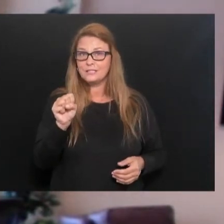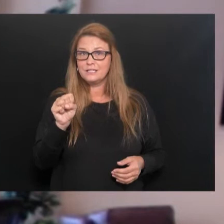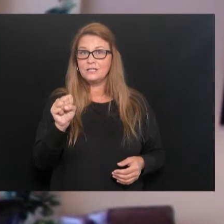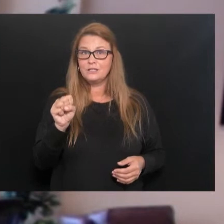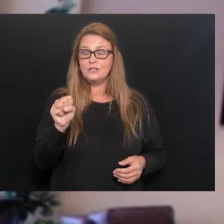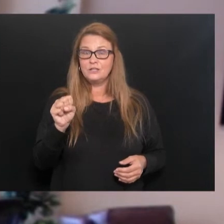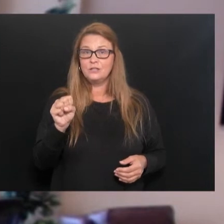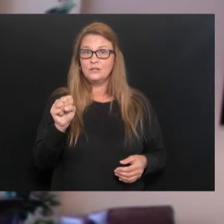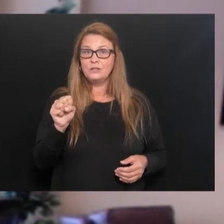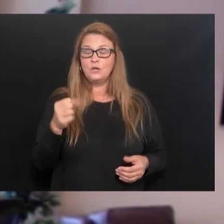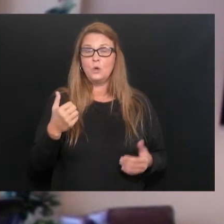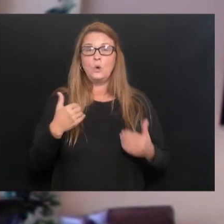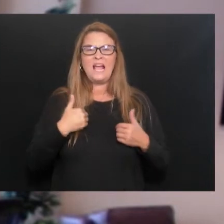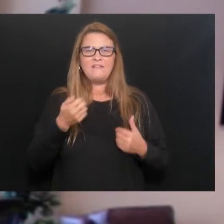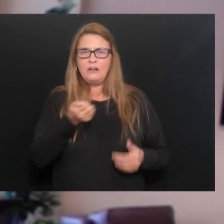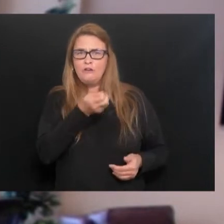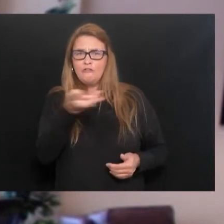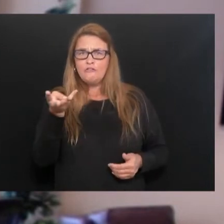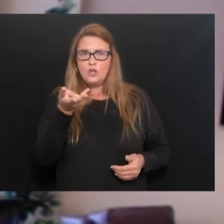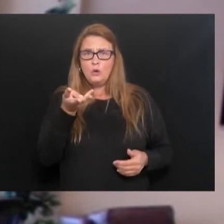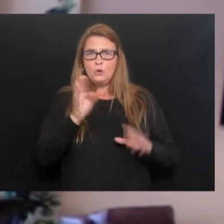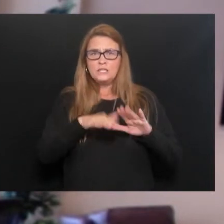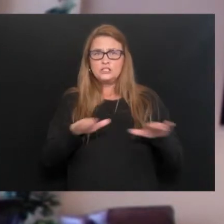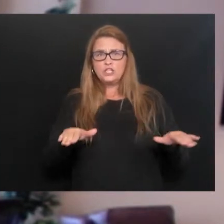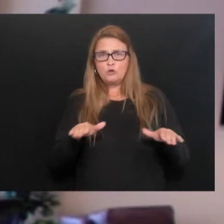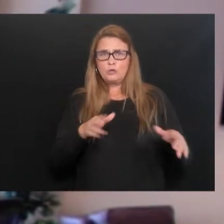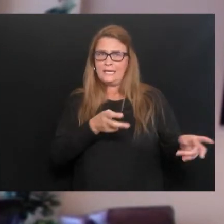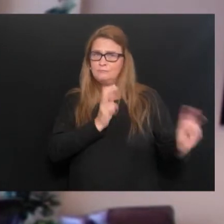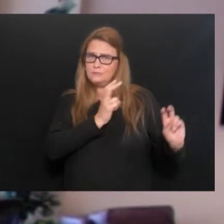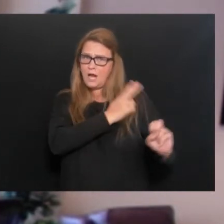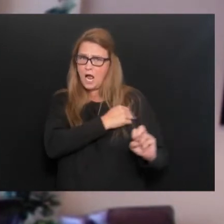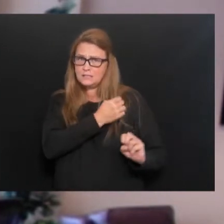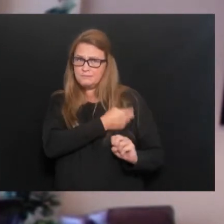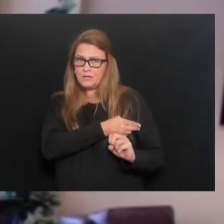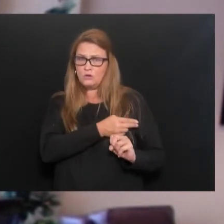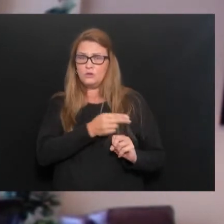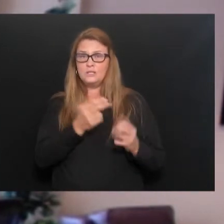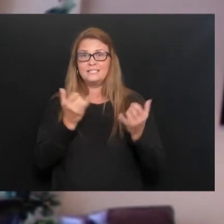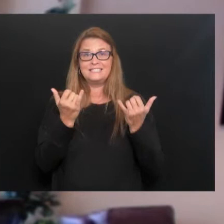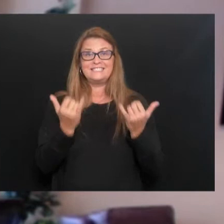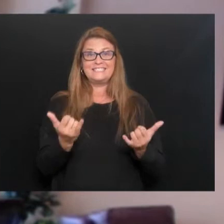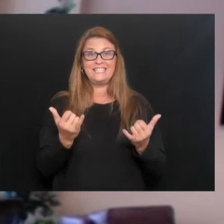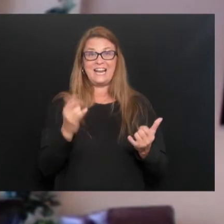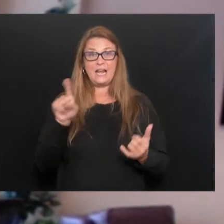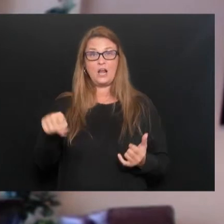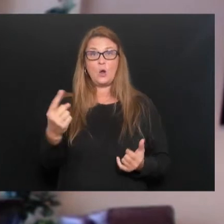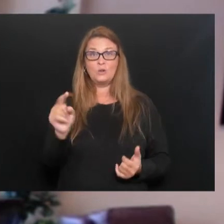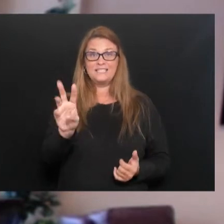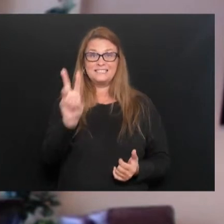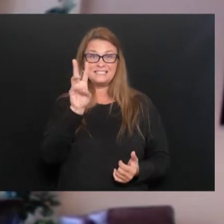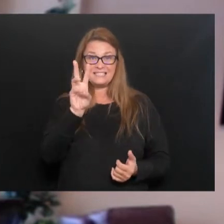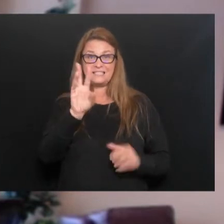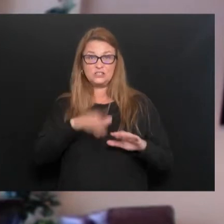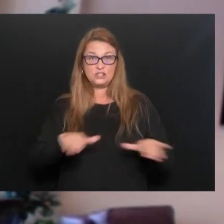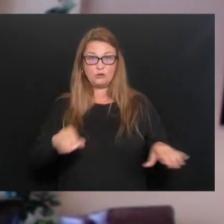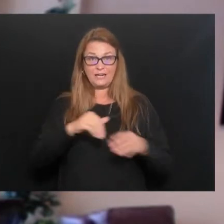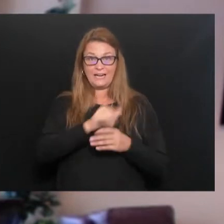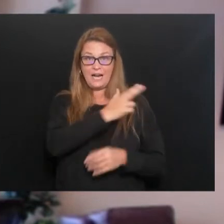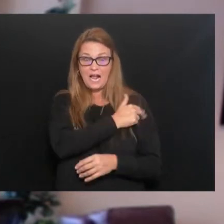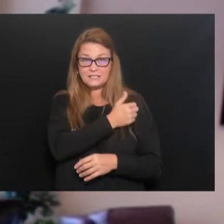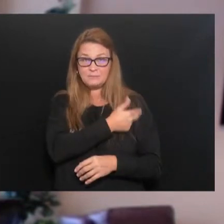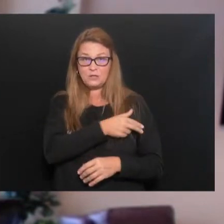have a few children that have gotten sick enough to be hospitalized, today it's only 6 children in hospitals, 3 children